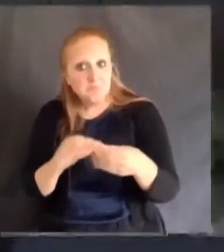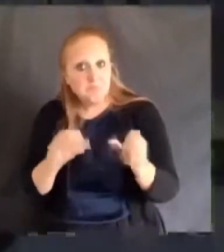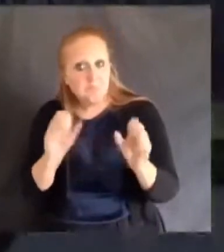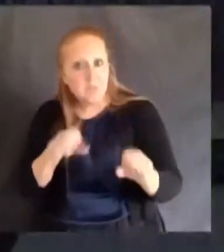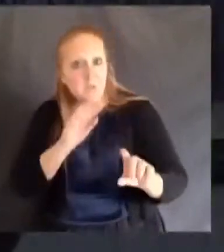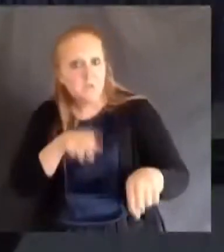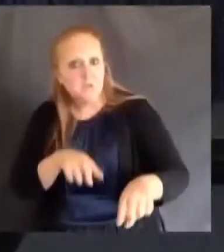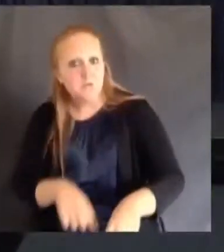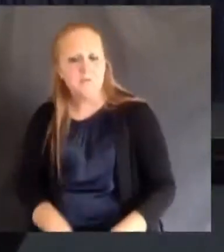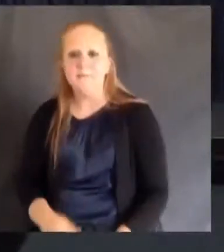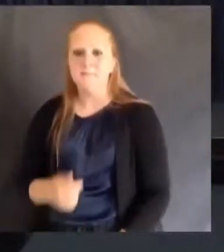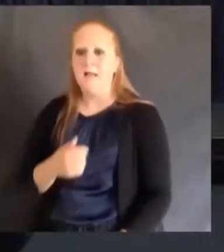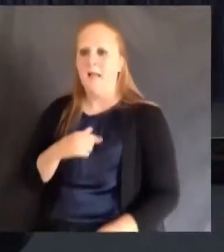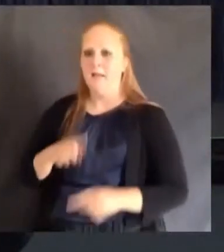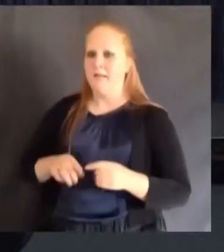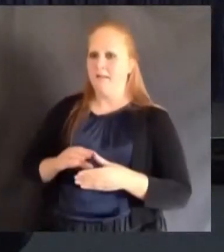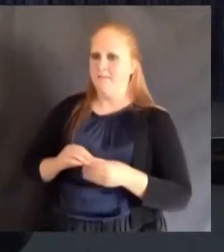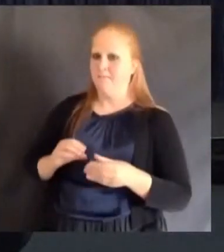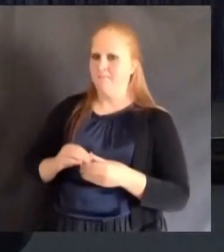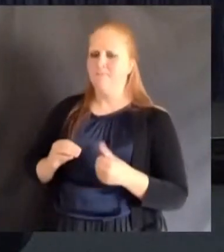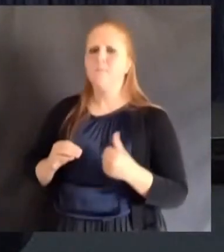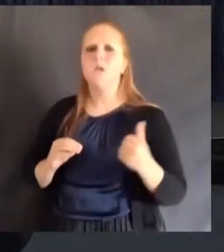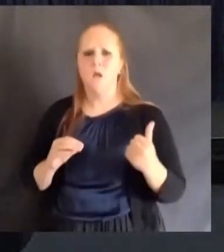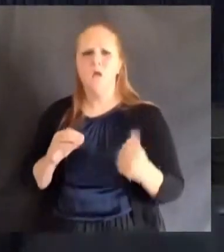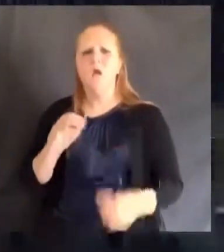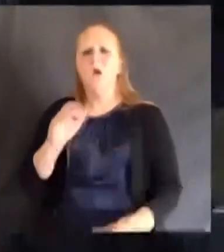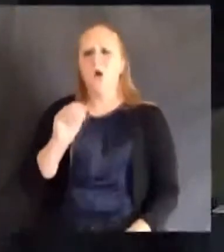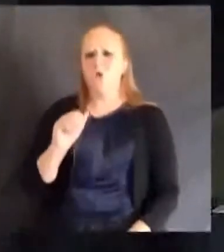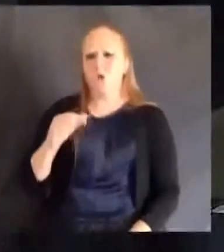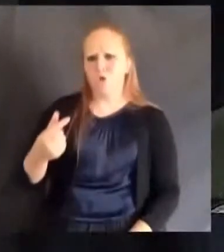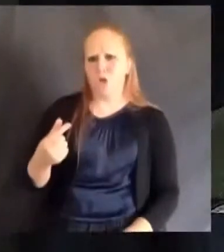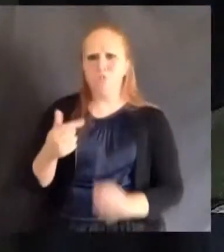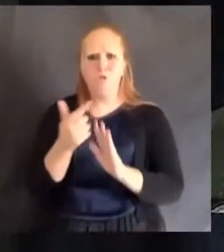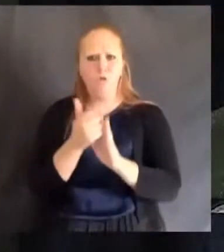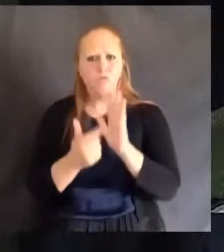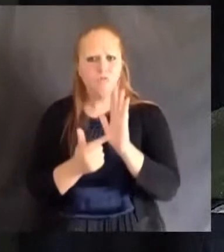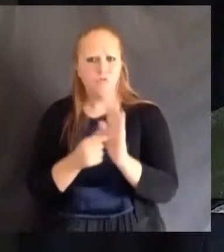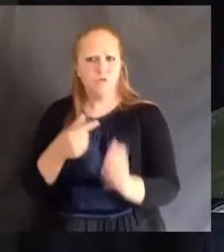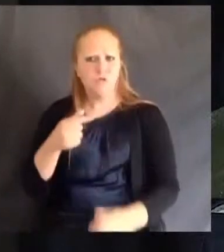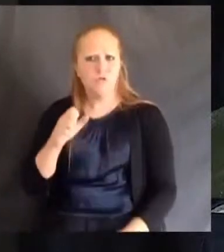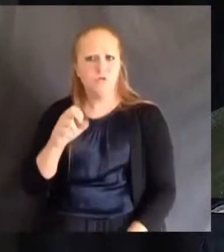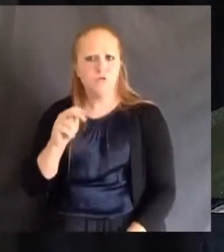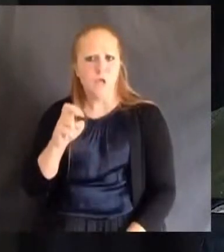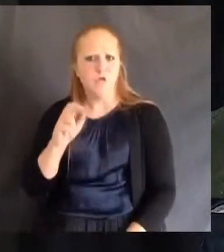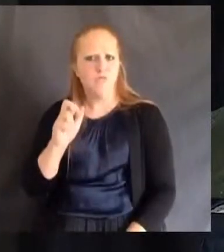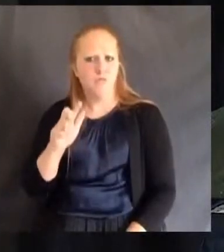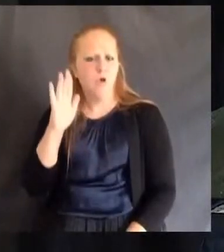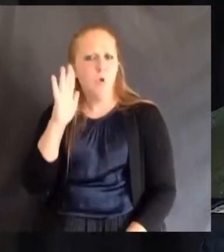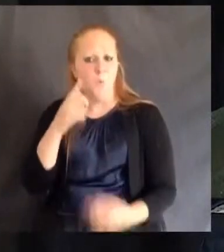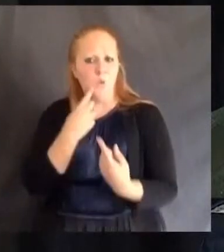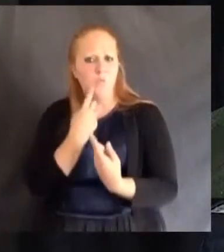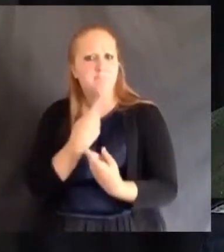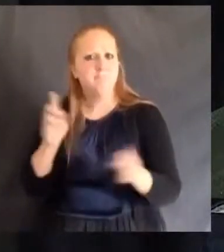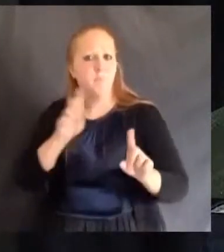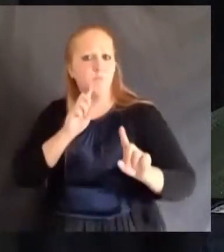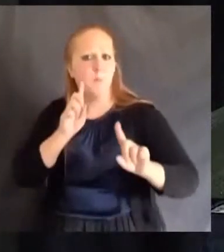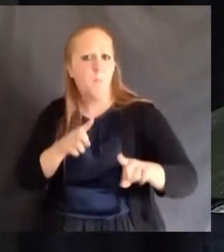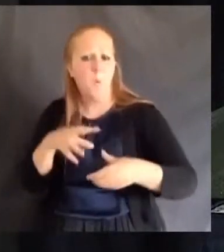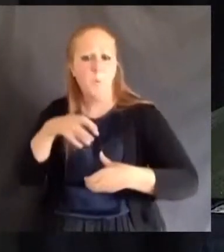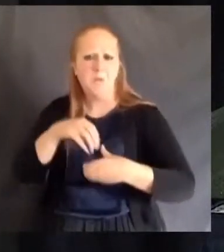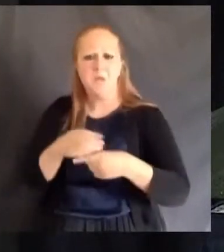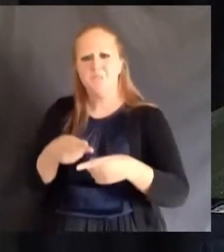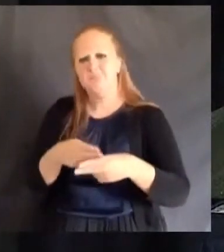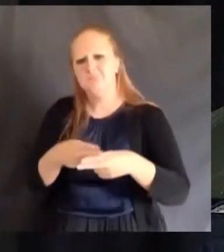the, Melissa? Yeah, so the Attorney General is going to be releasing a preliminary report, I expect sometime in the next 24 hours